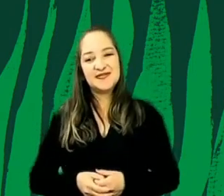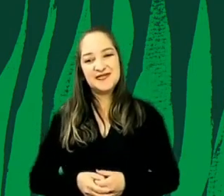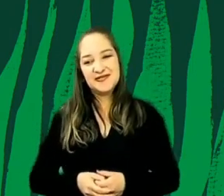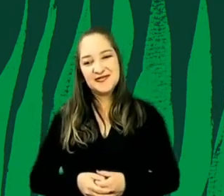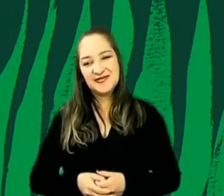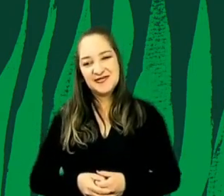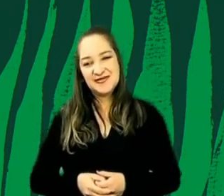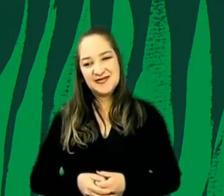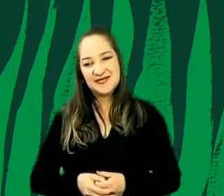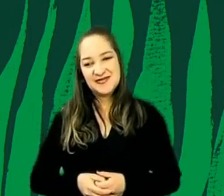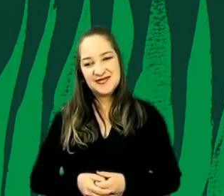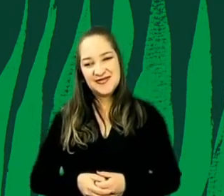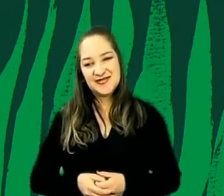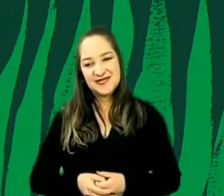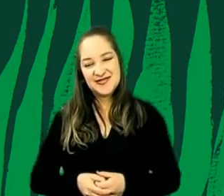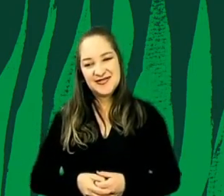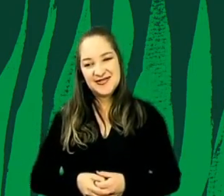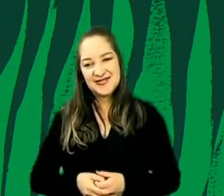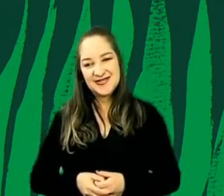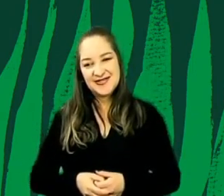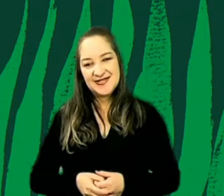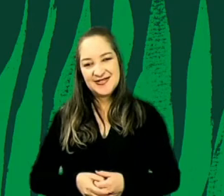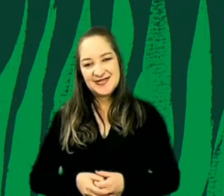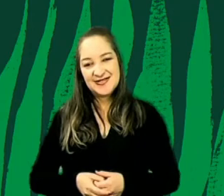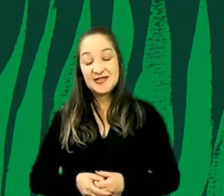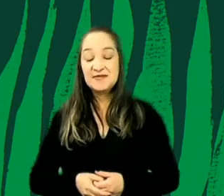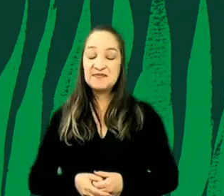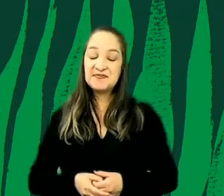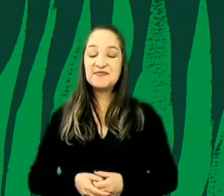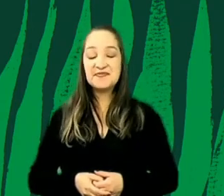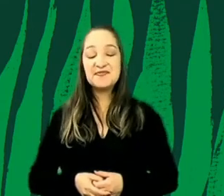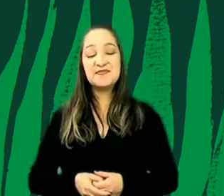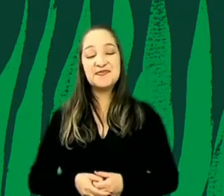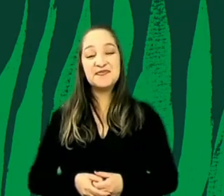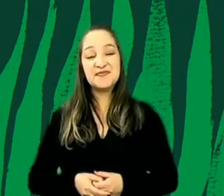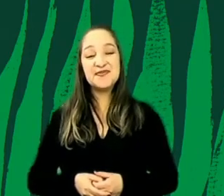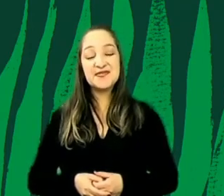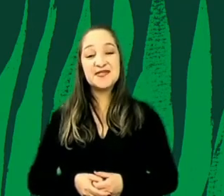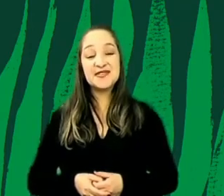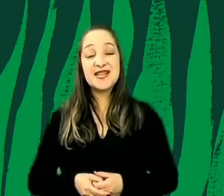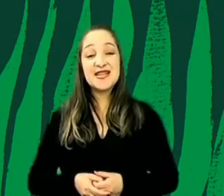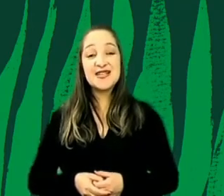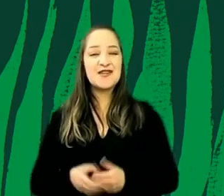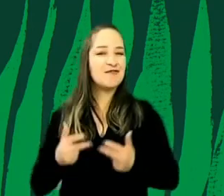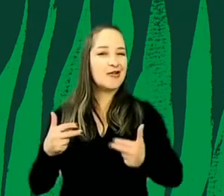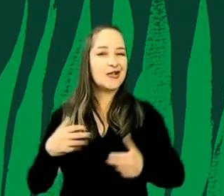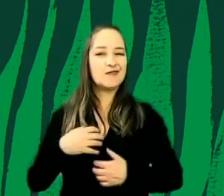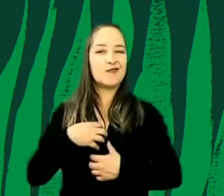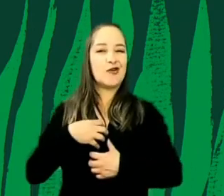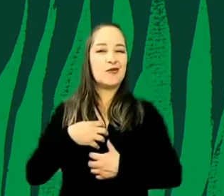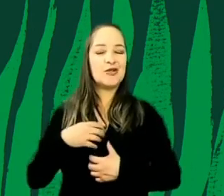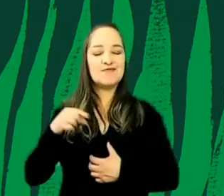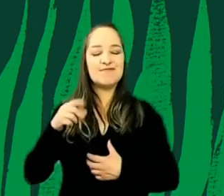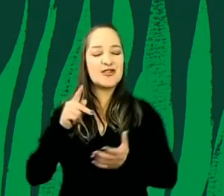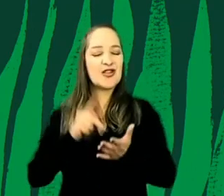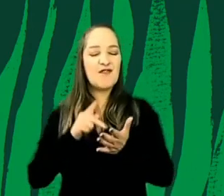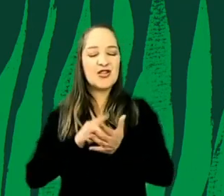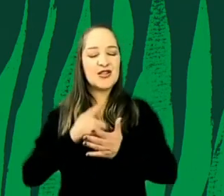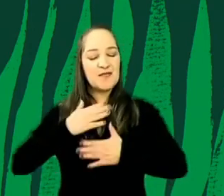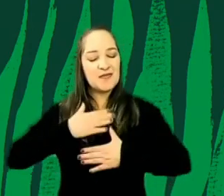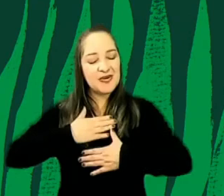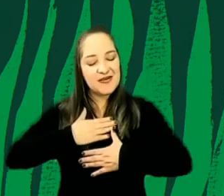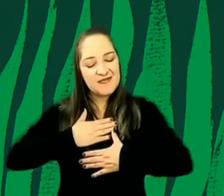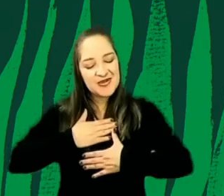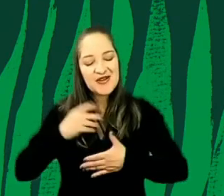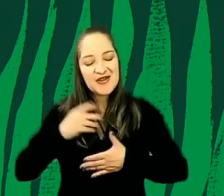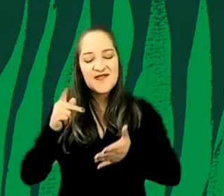your final remarks now, please. Well, in many ways, this is a dream come true, of course. You know, this is what, when they were out in those